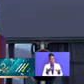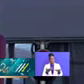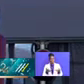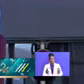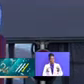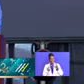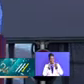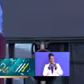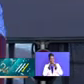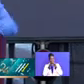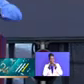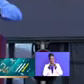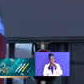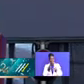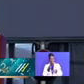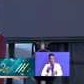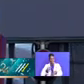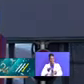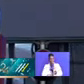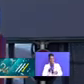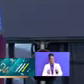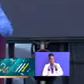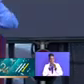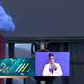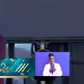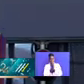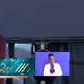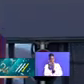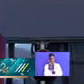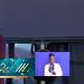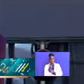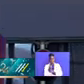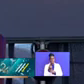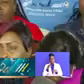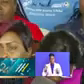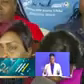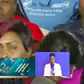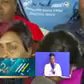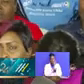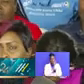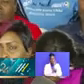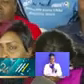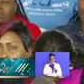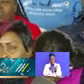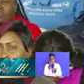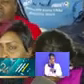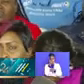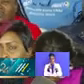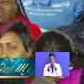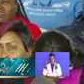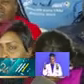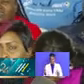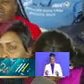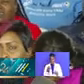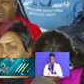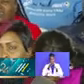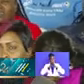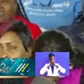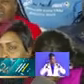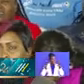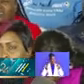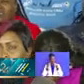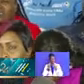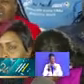are coming in unity we are coming in Oneness we are coming in Hess into one alar one Mega